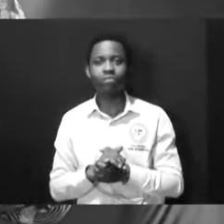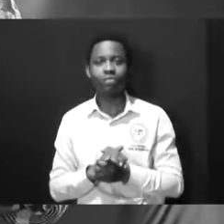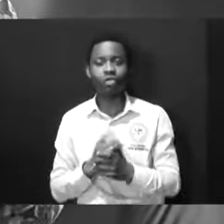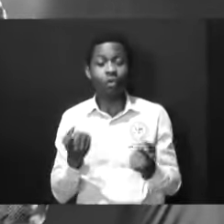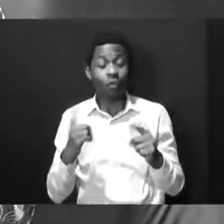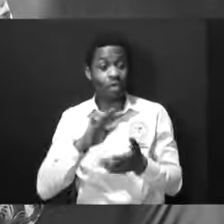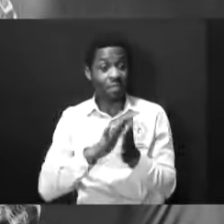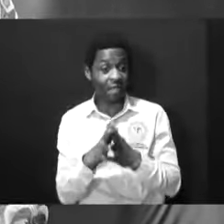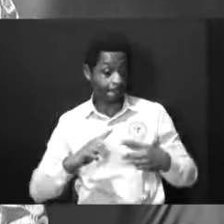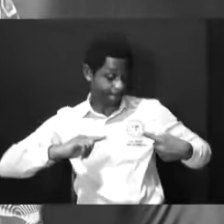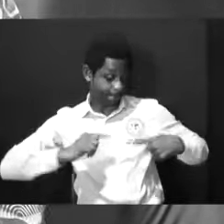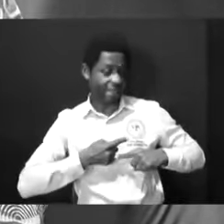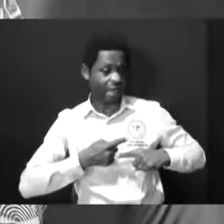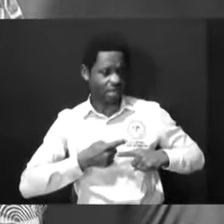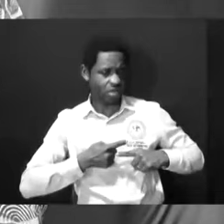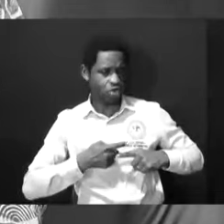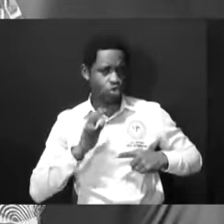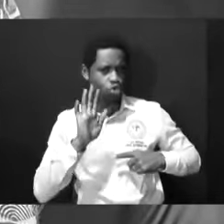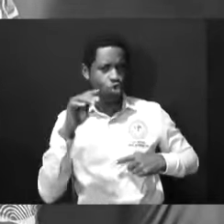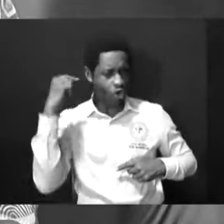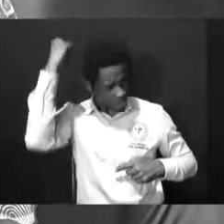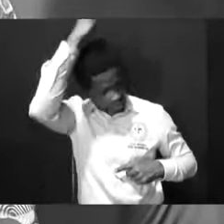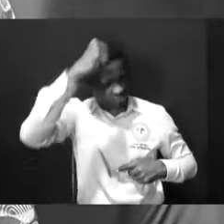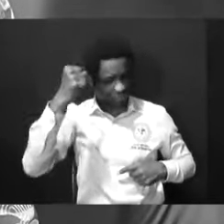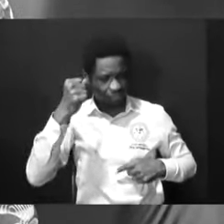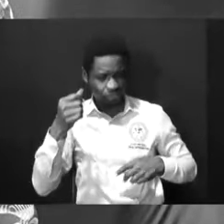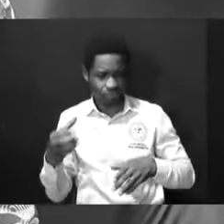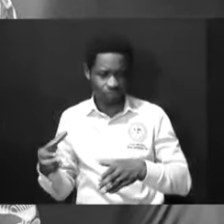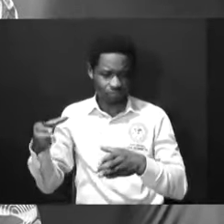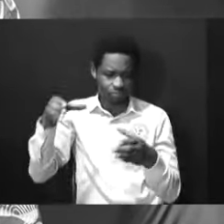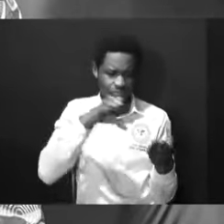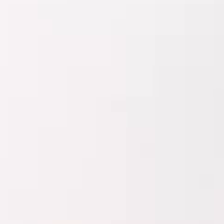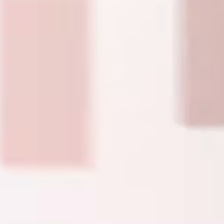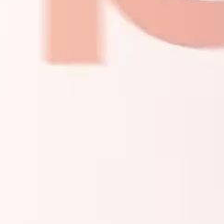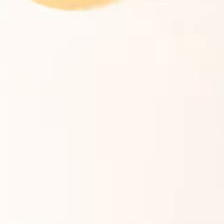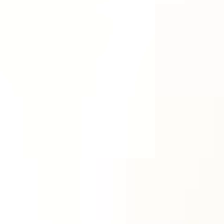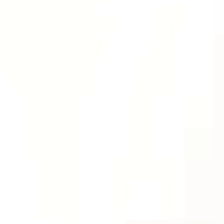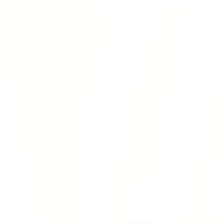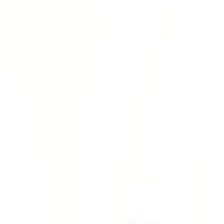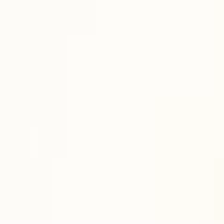Say, Yaudia no, a show so, your anointing will drain out.